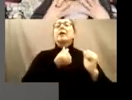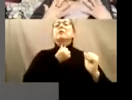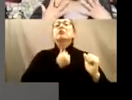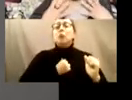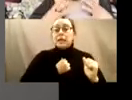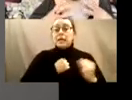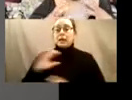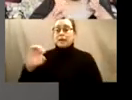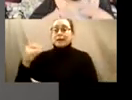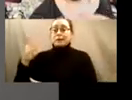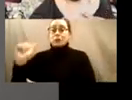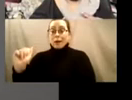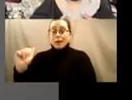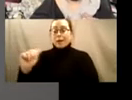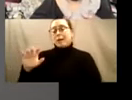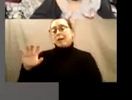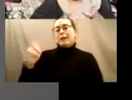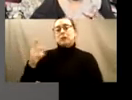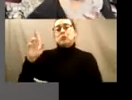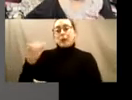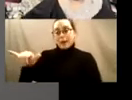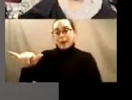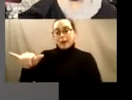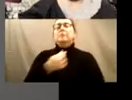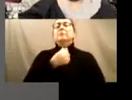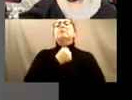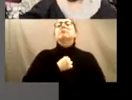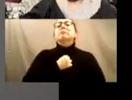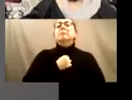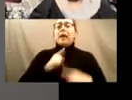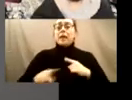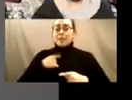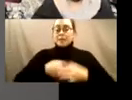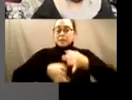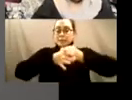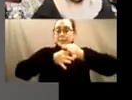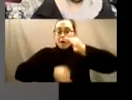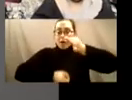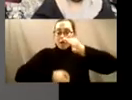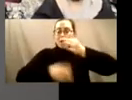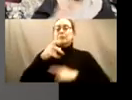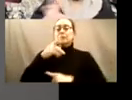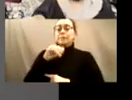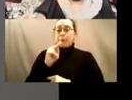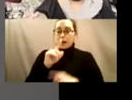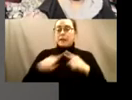x-ray. And then below that is the lower part of the spine and into the pelvis. And then to the right of